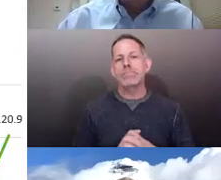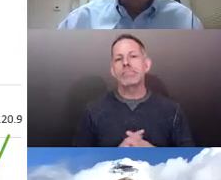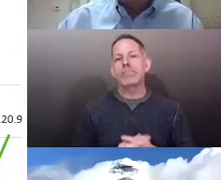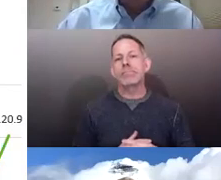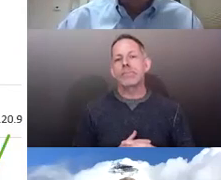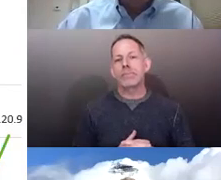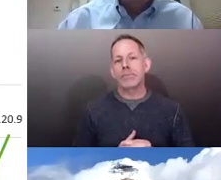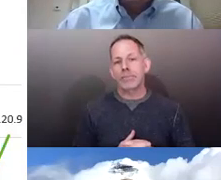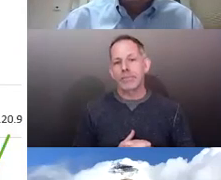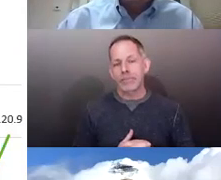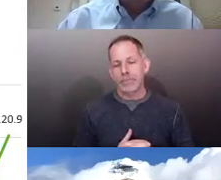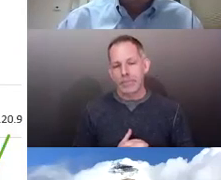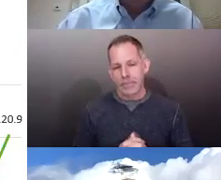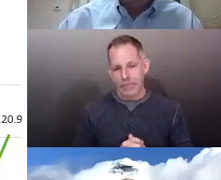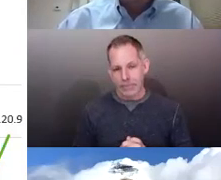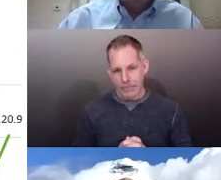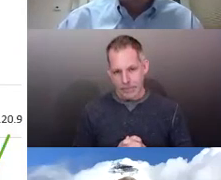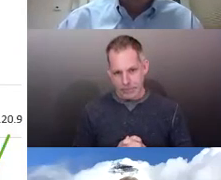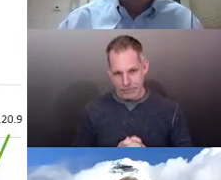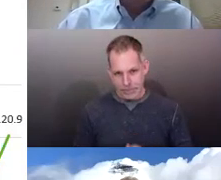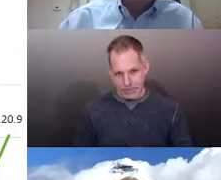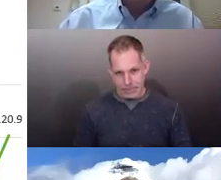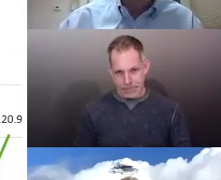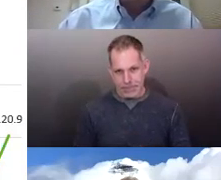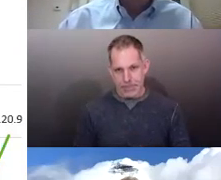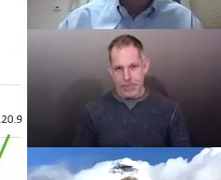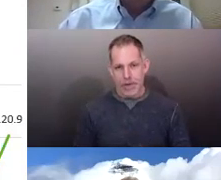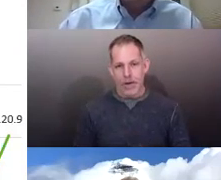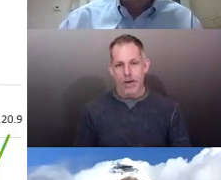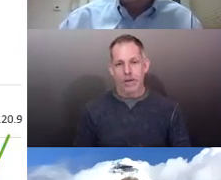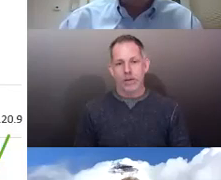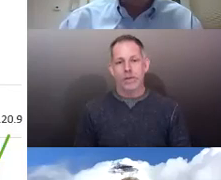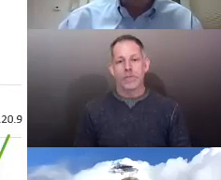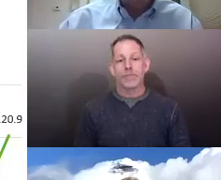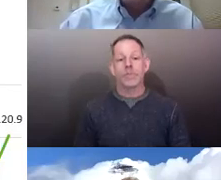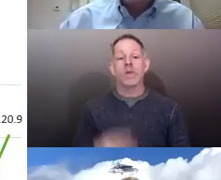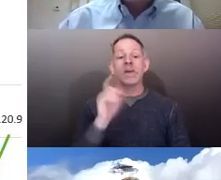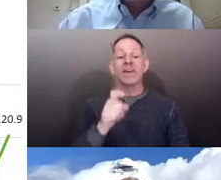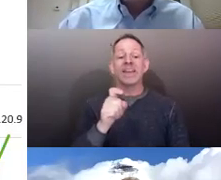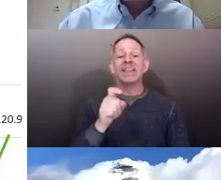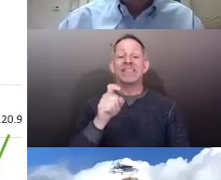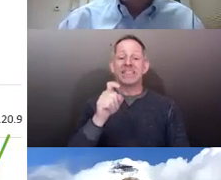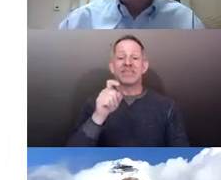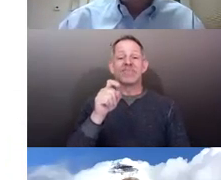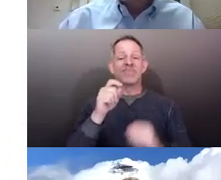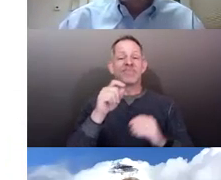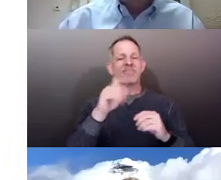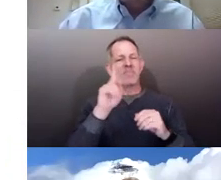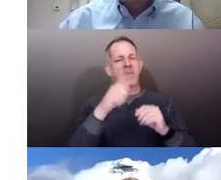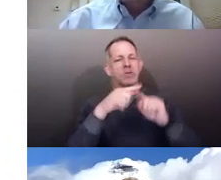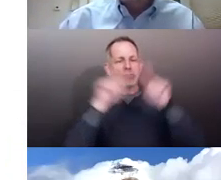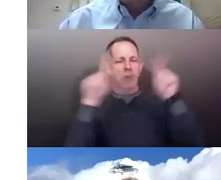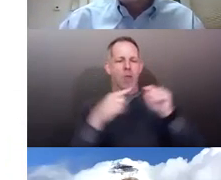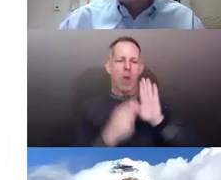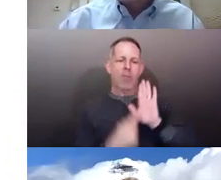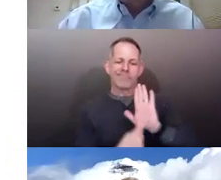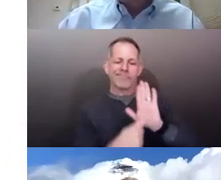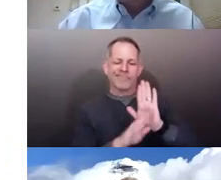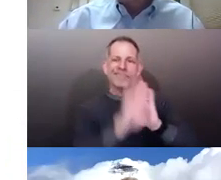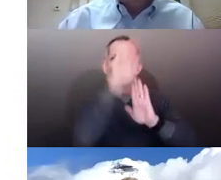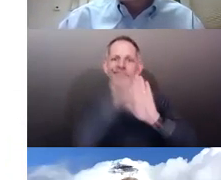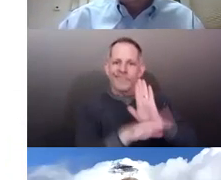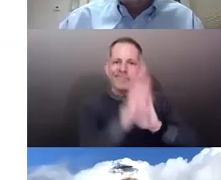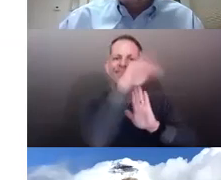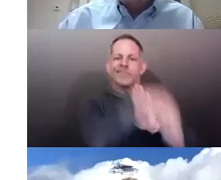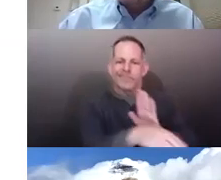transmission that parallels what we saw back in the first wave. Next slide, please. This